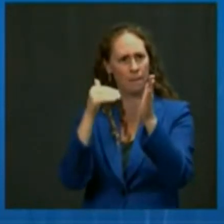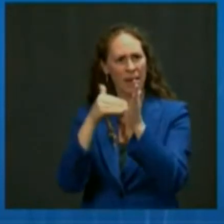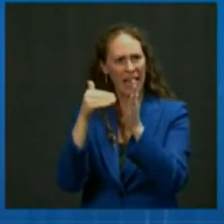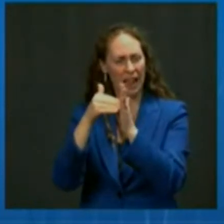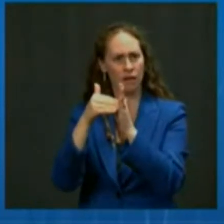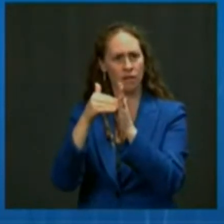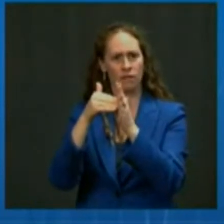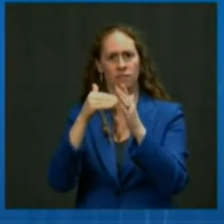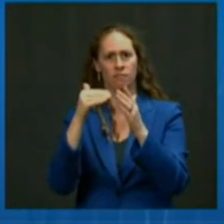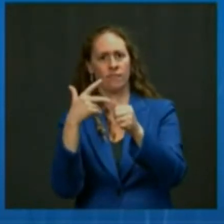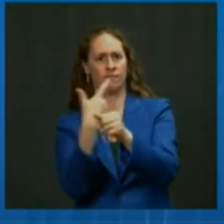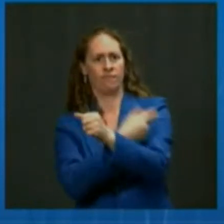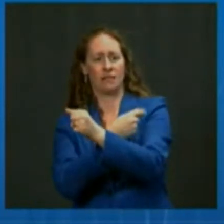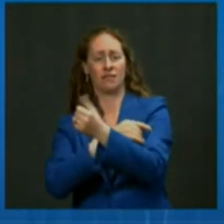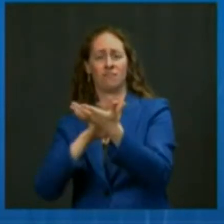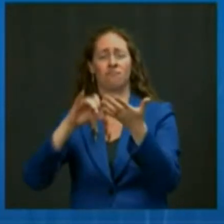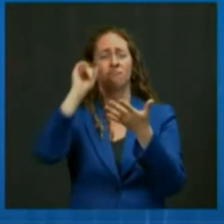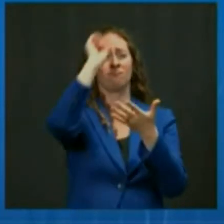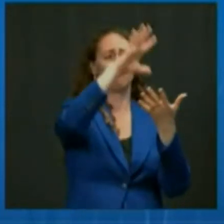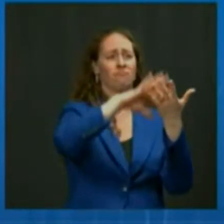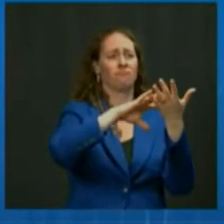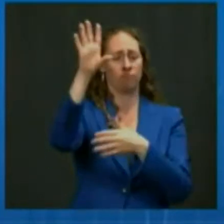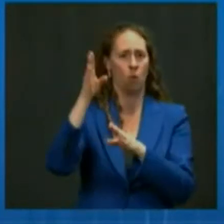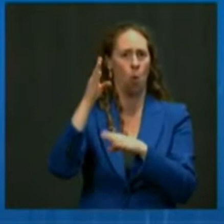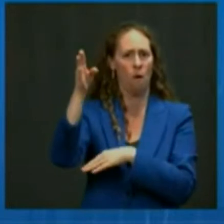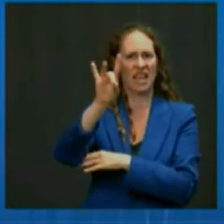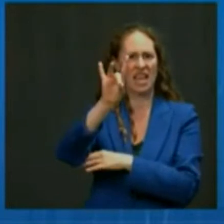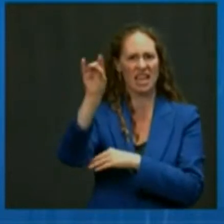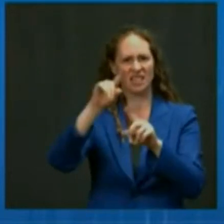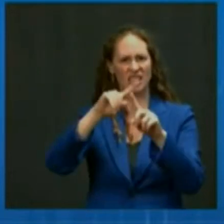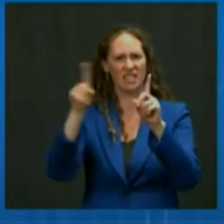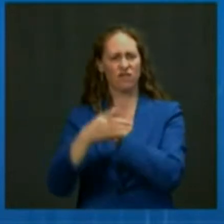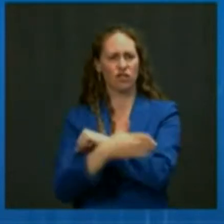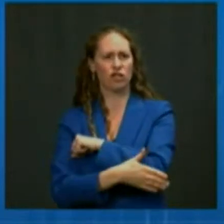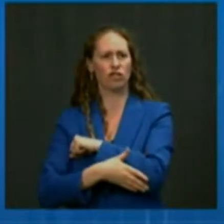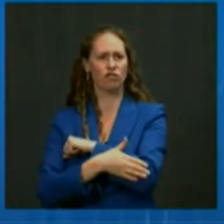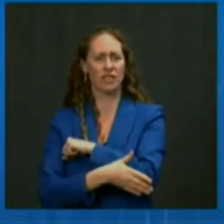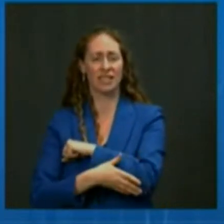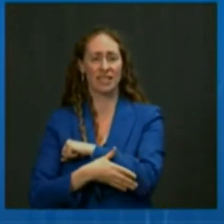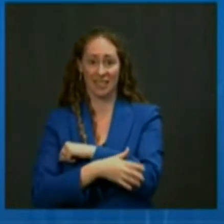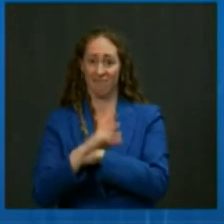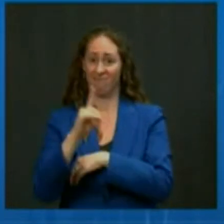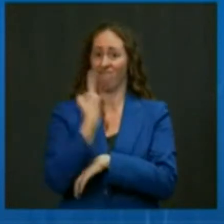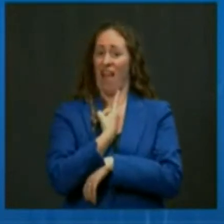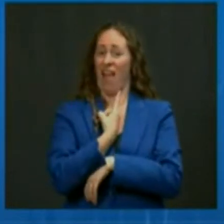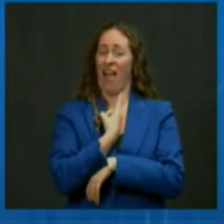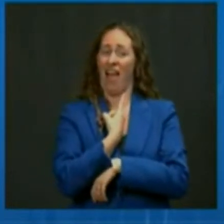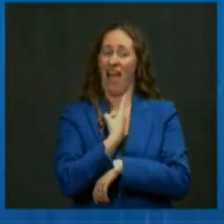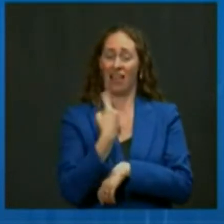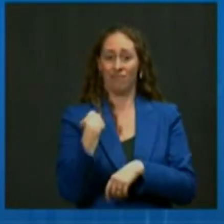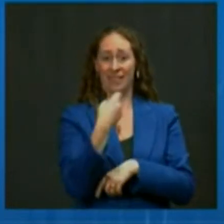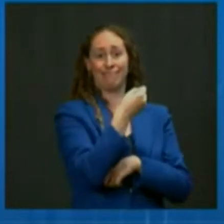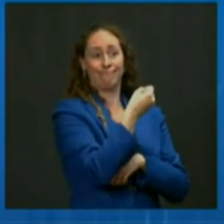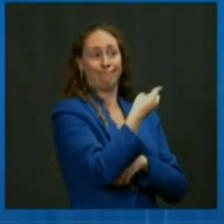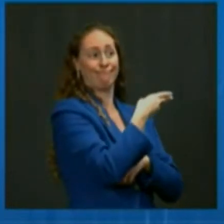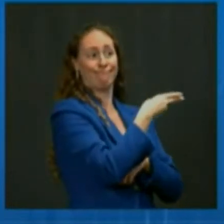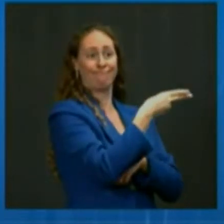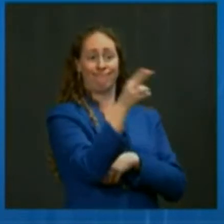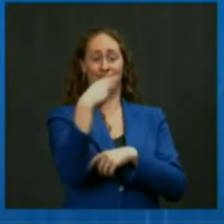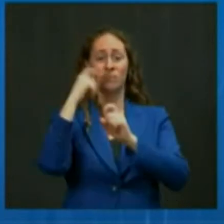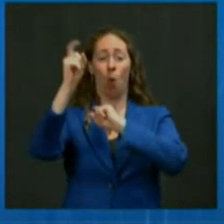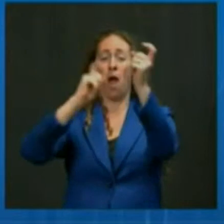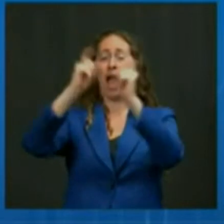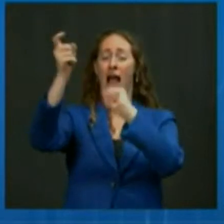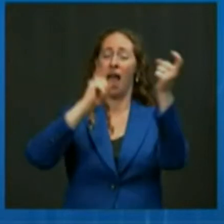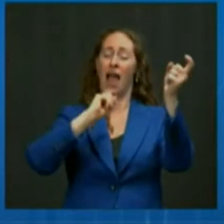More vaccine doses donated than all the other countries in the world combined. And